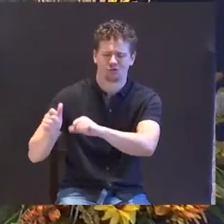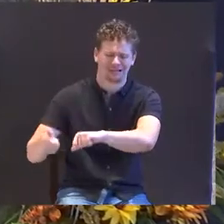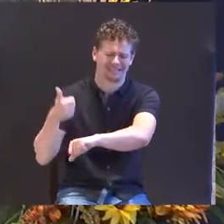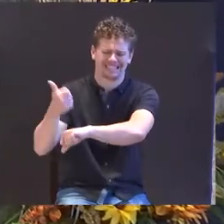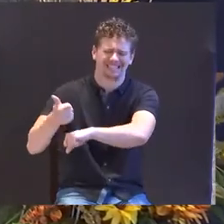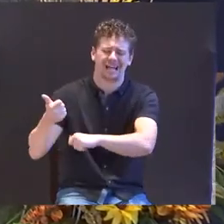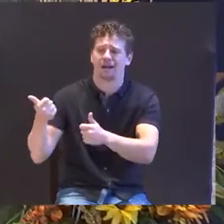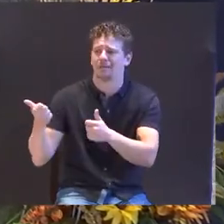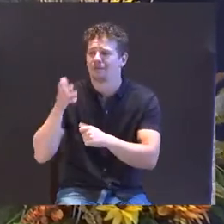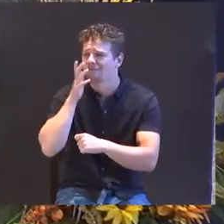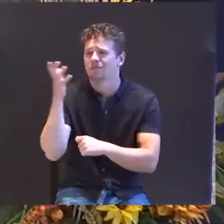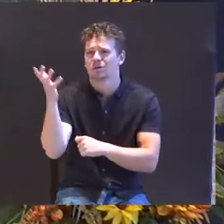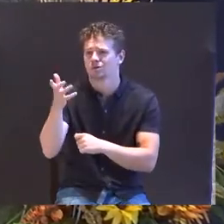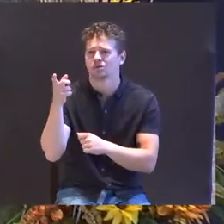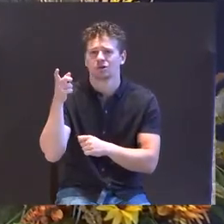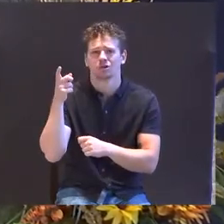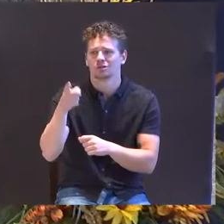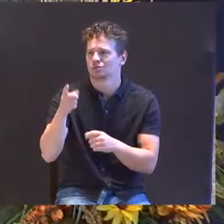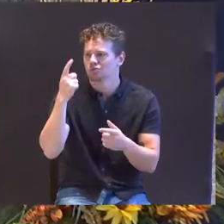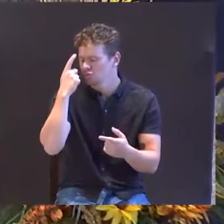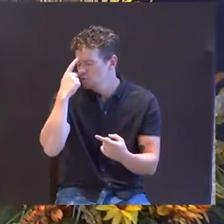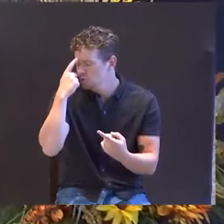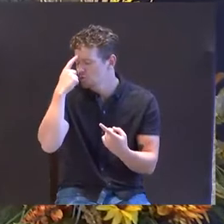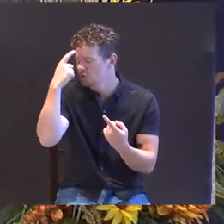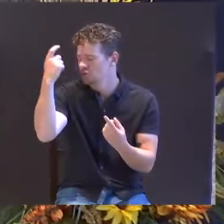you have dreamed of.